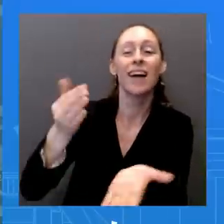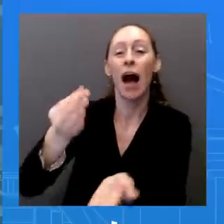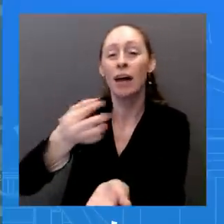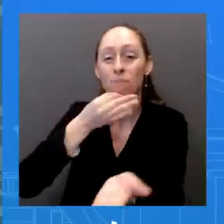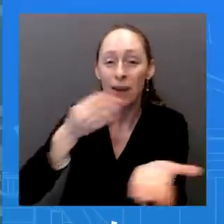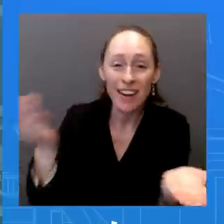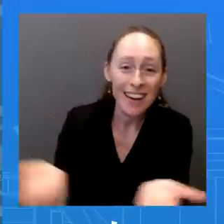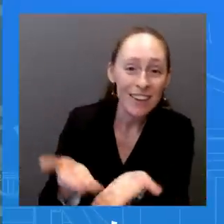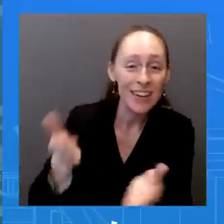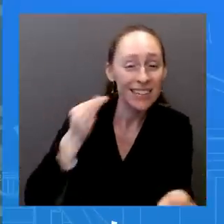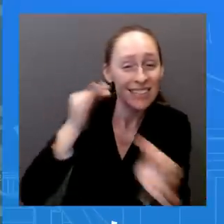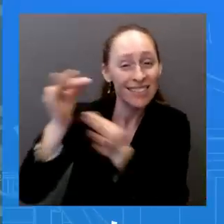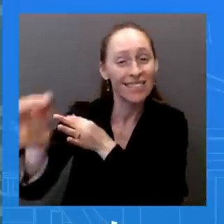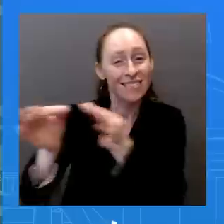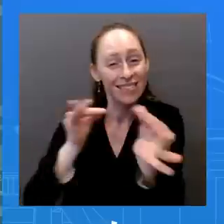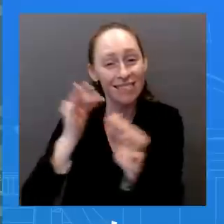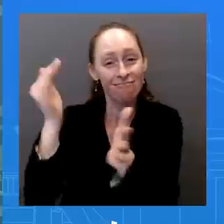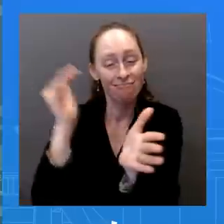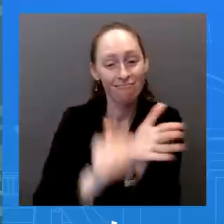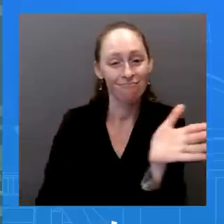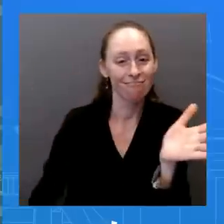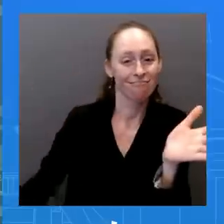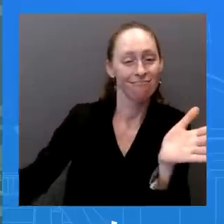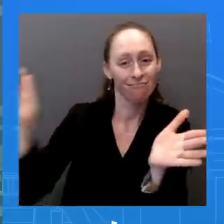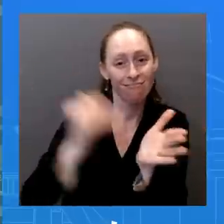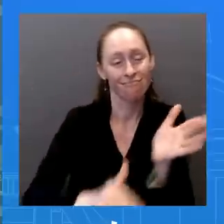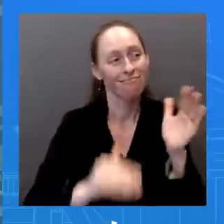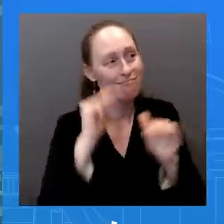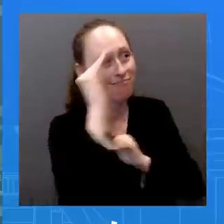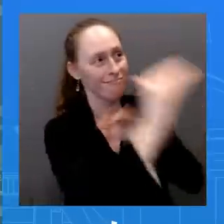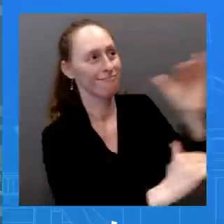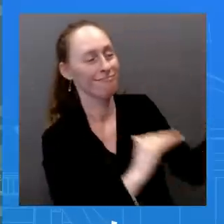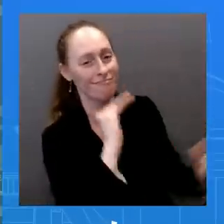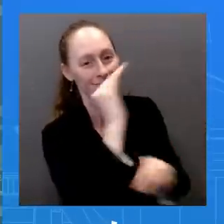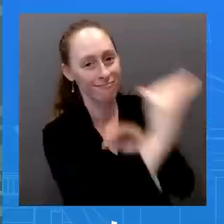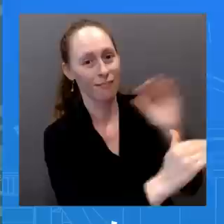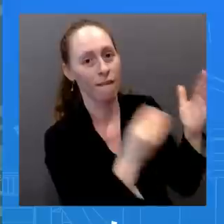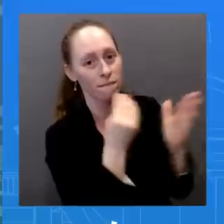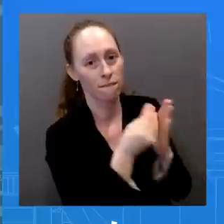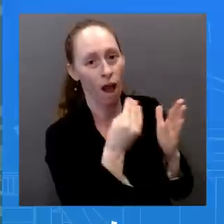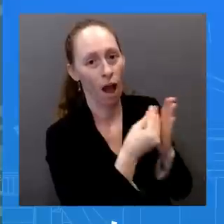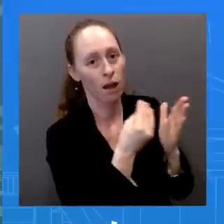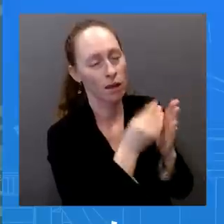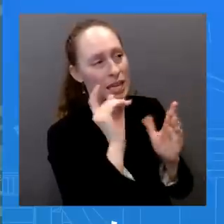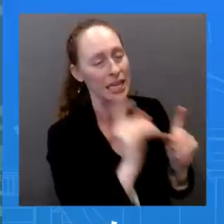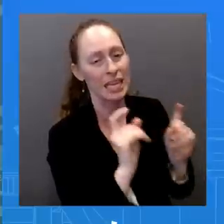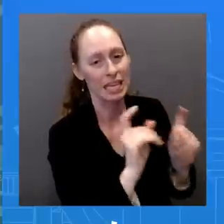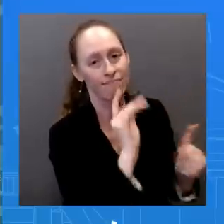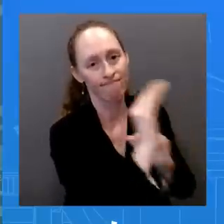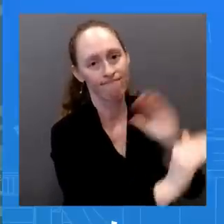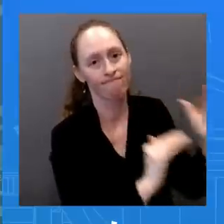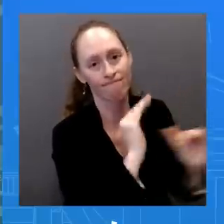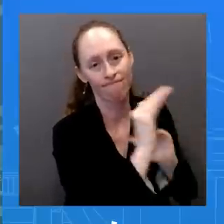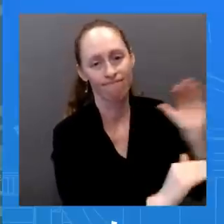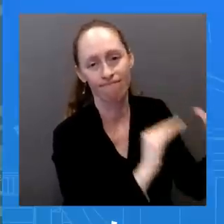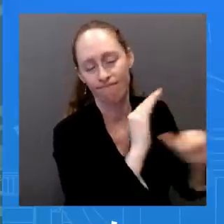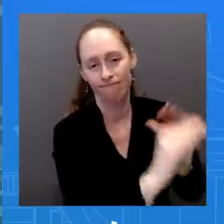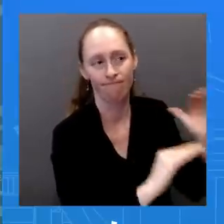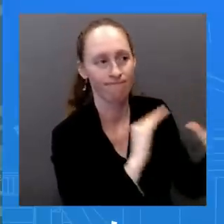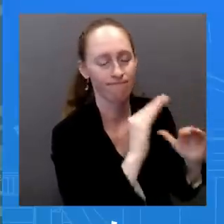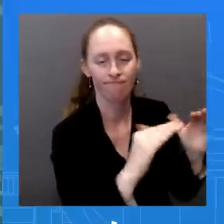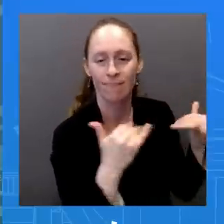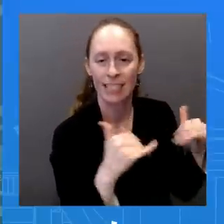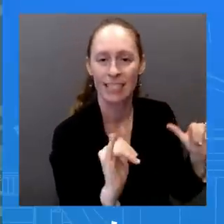have access to these tools and continue to have access to these tools. And for over 6 months, there have been